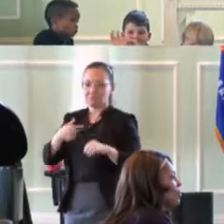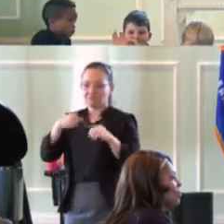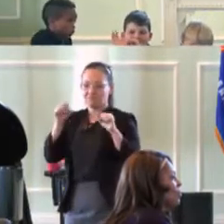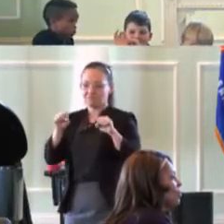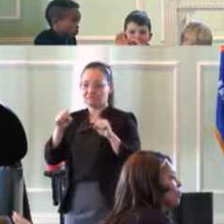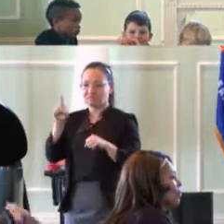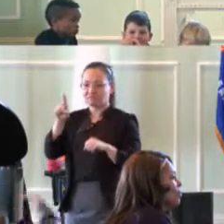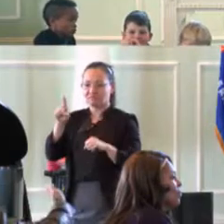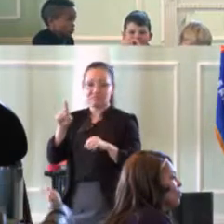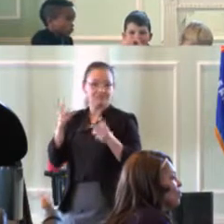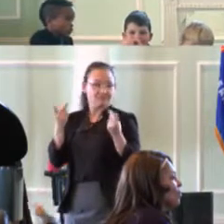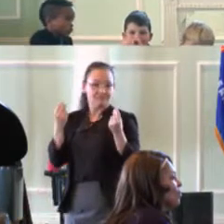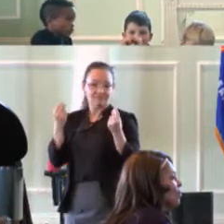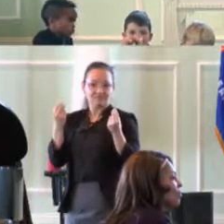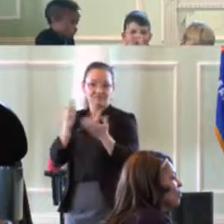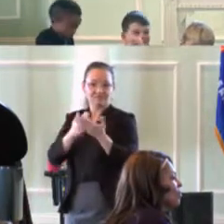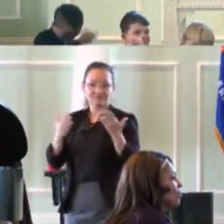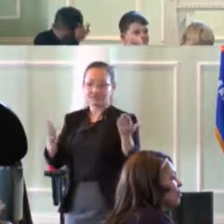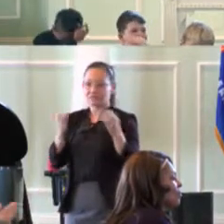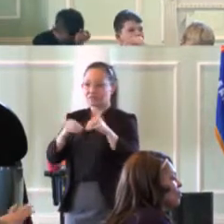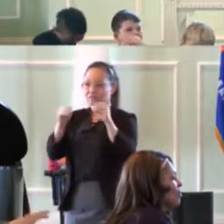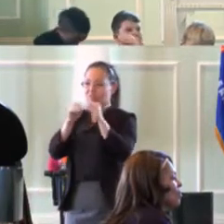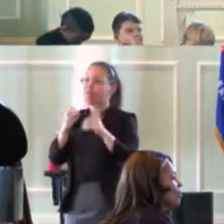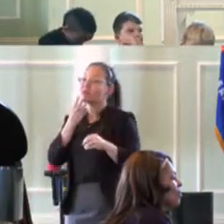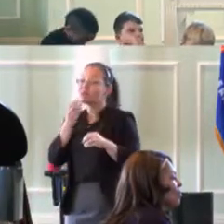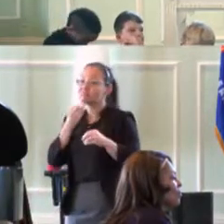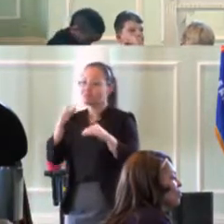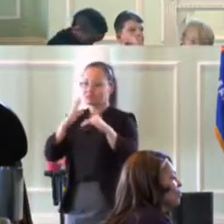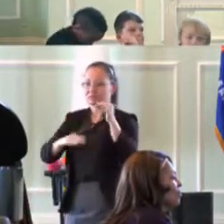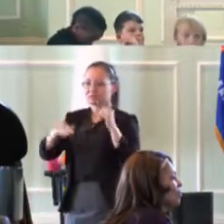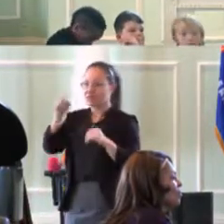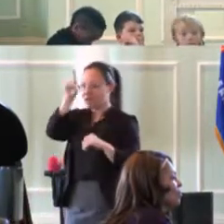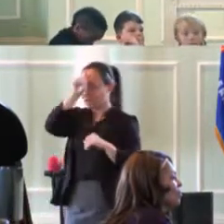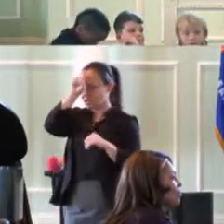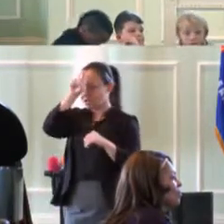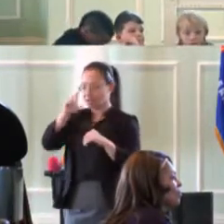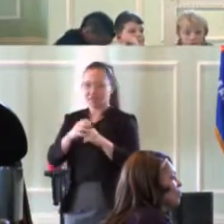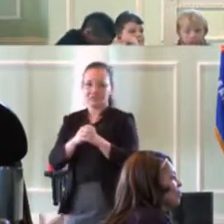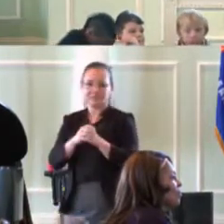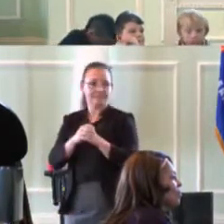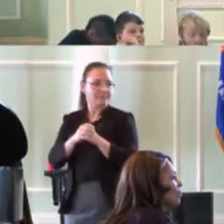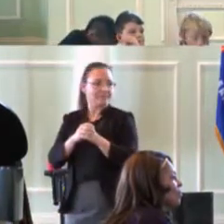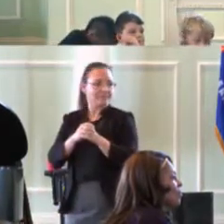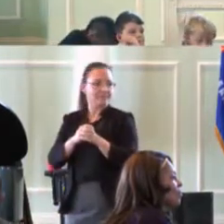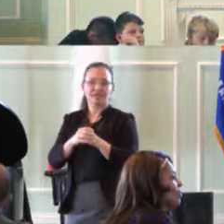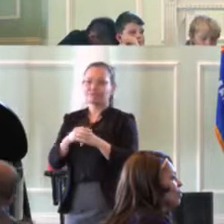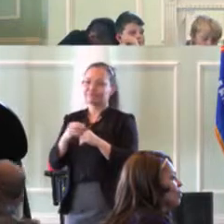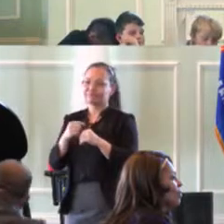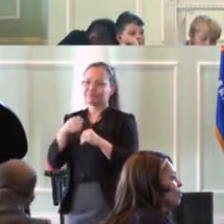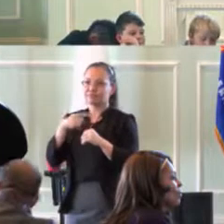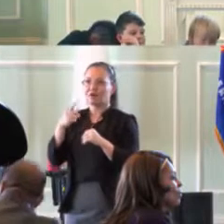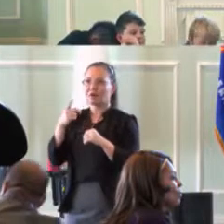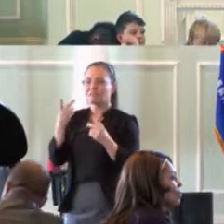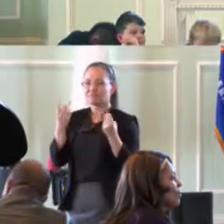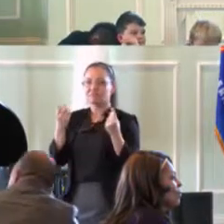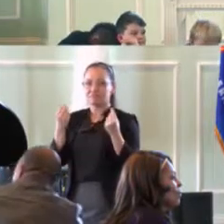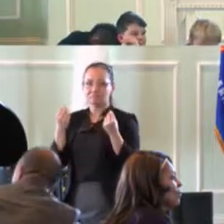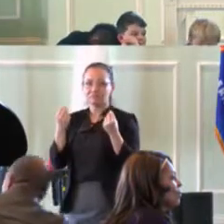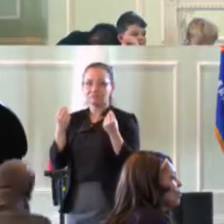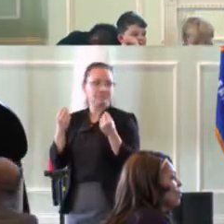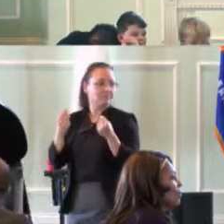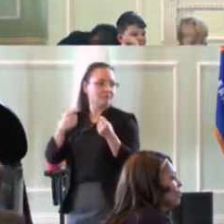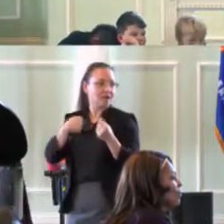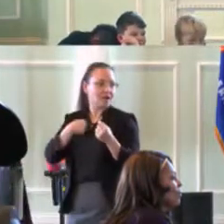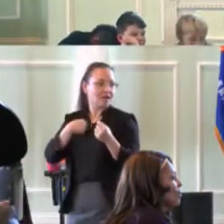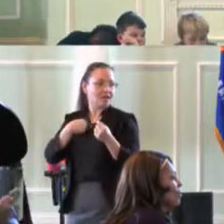about this. There are more Hebrews here than Egyptians. He said, I'll tell you what I'm going to do.